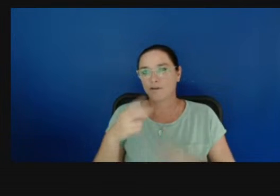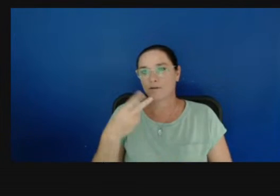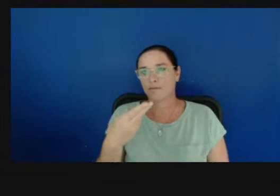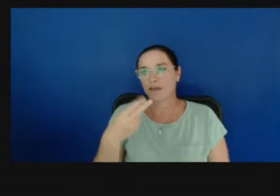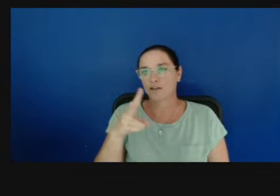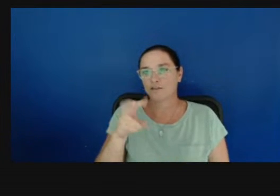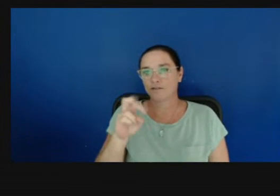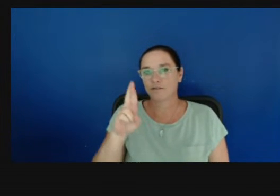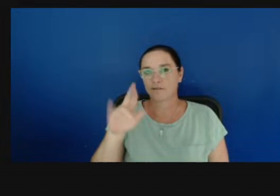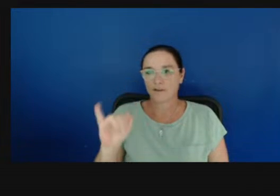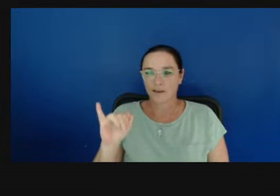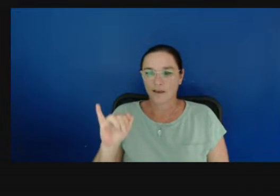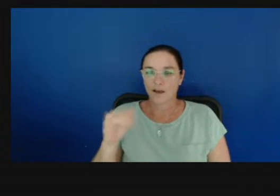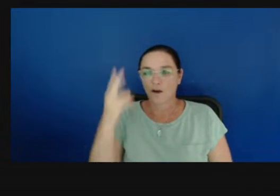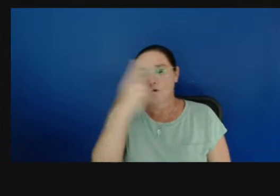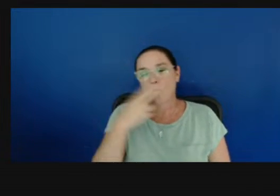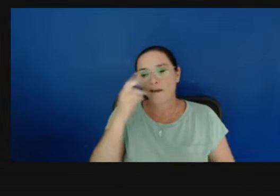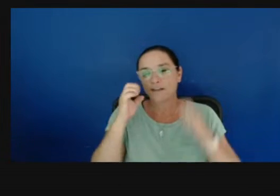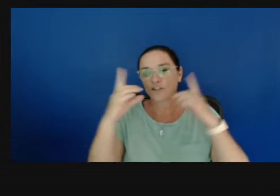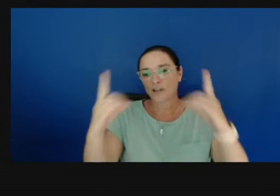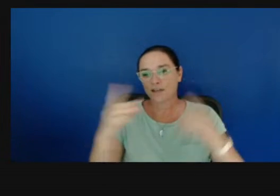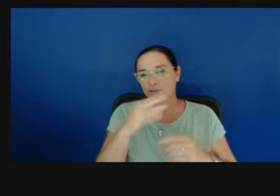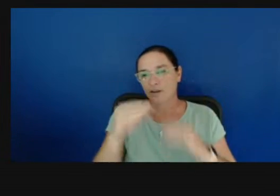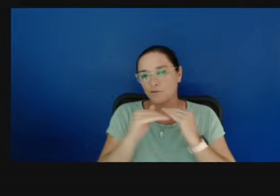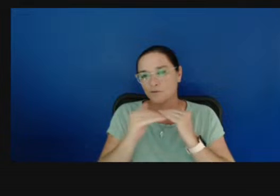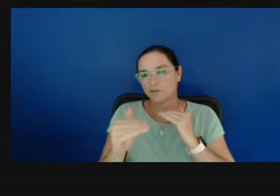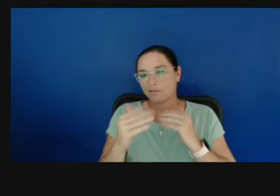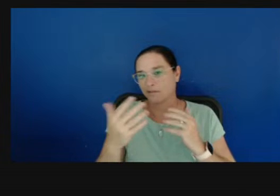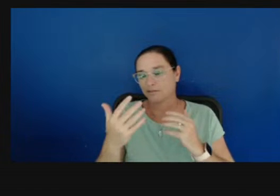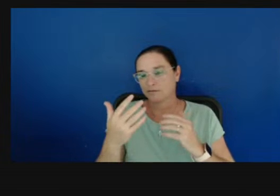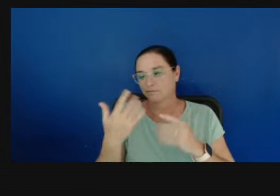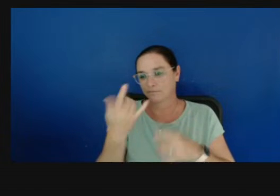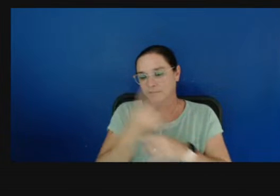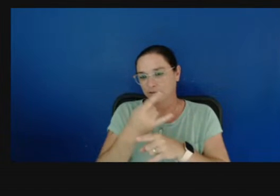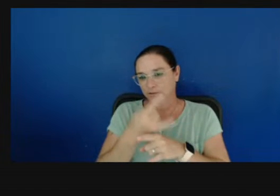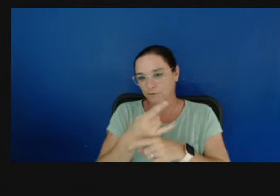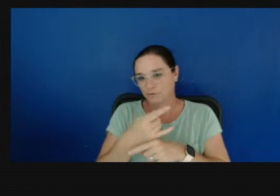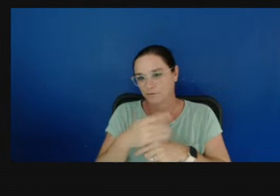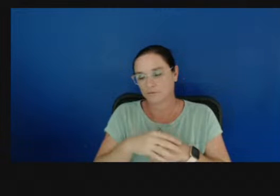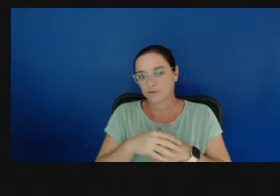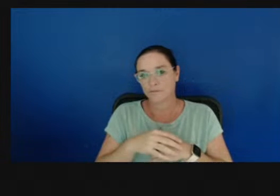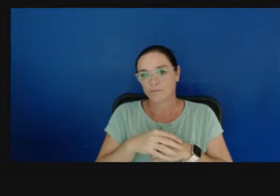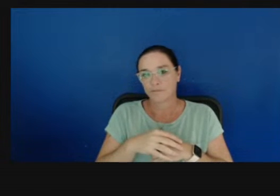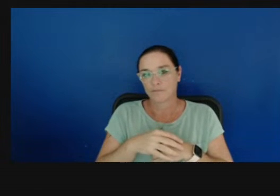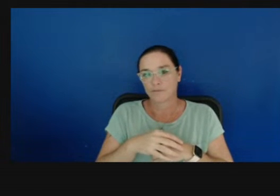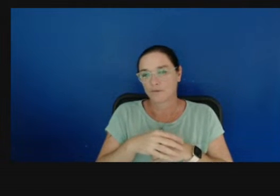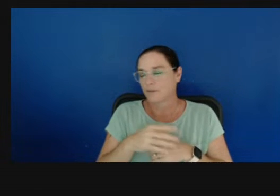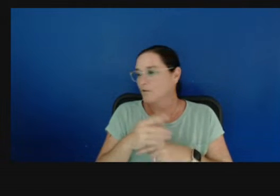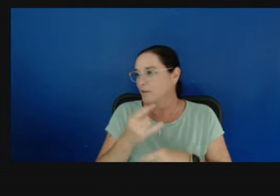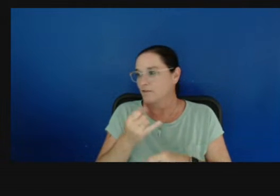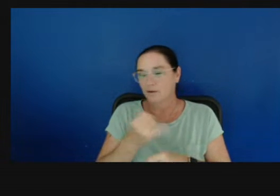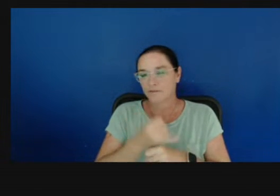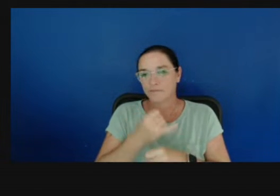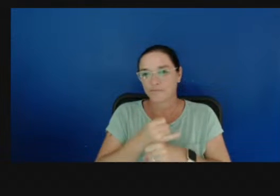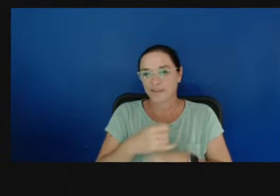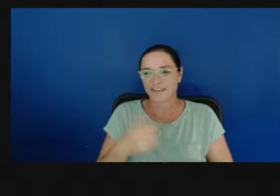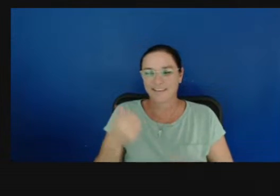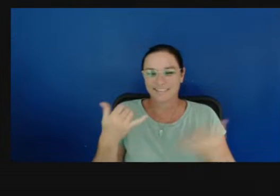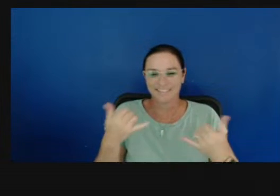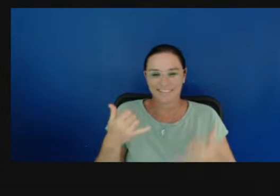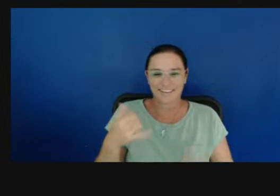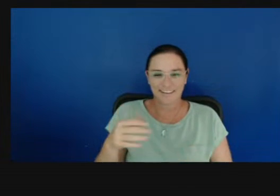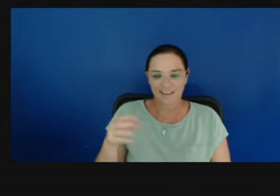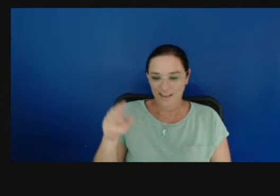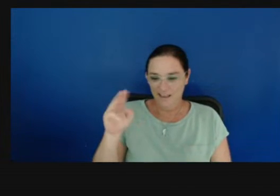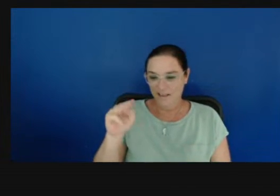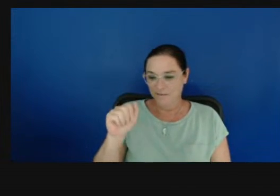and Resilience Institute. Today is Thursday, May 16th, 2024. Dane is back with us. Feeling a